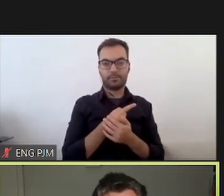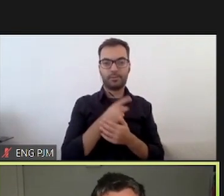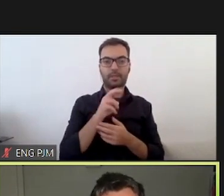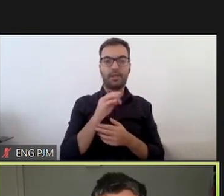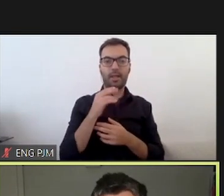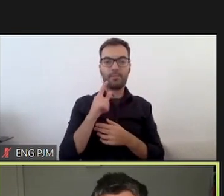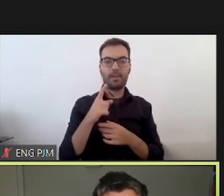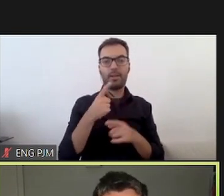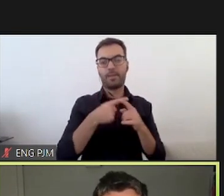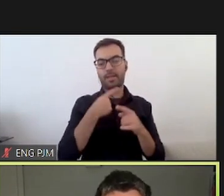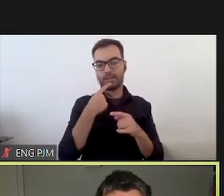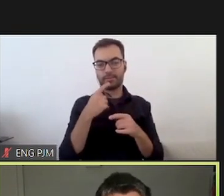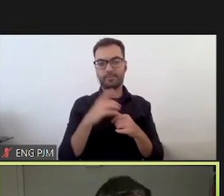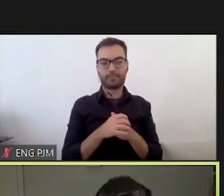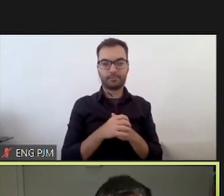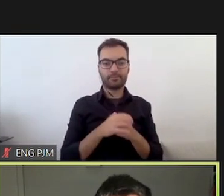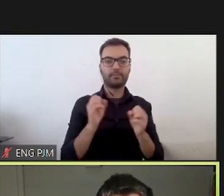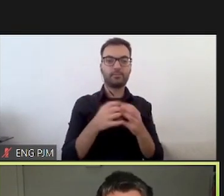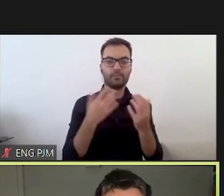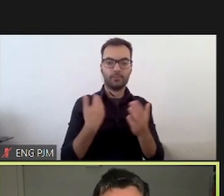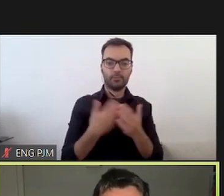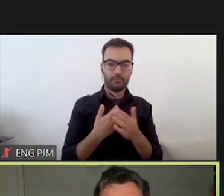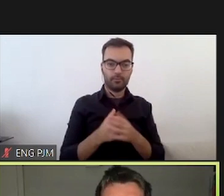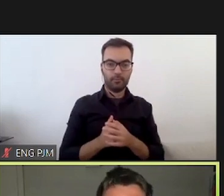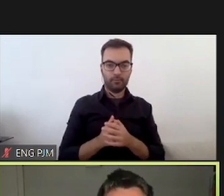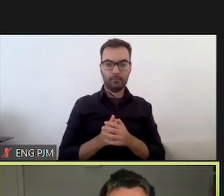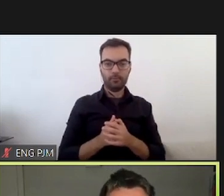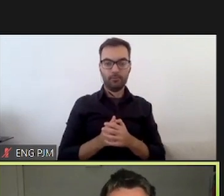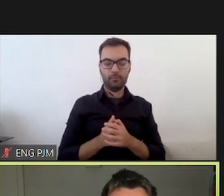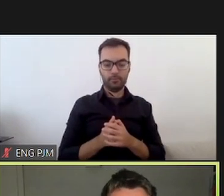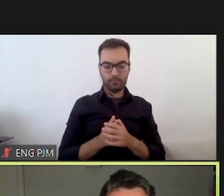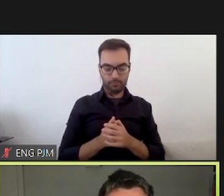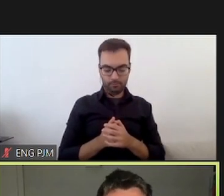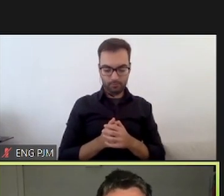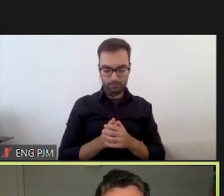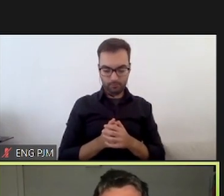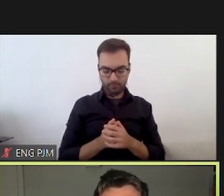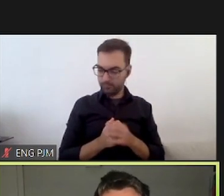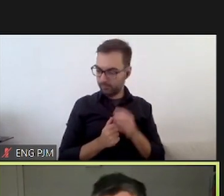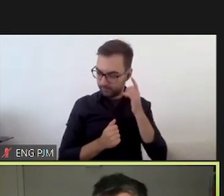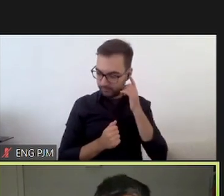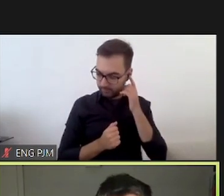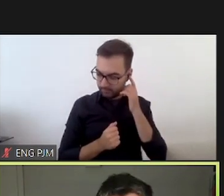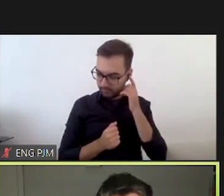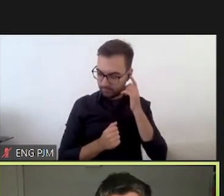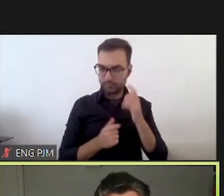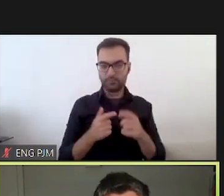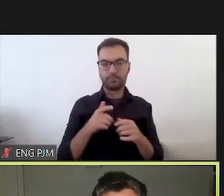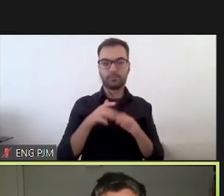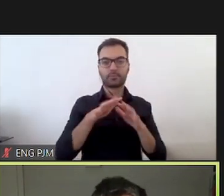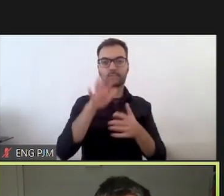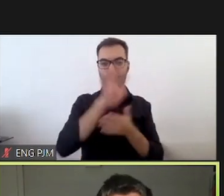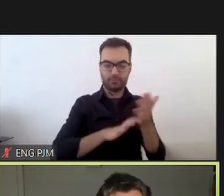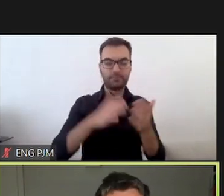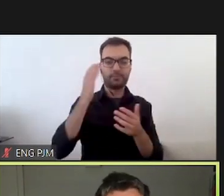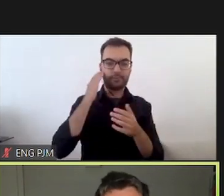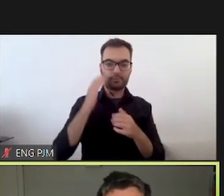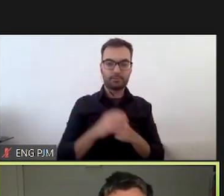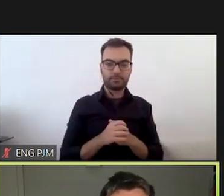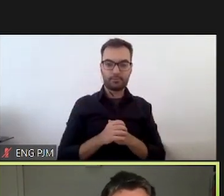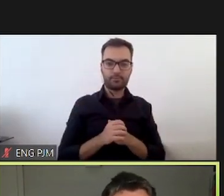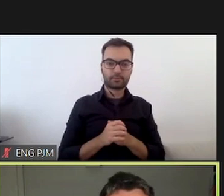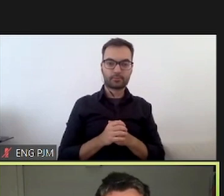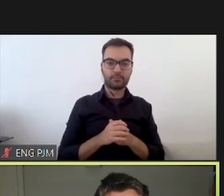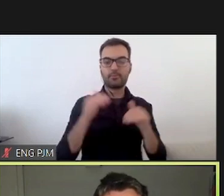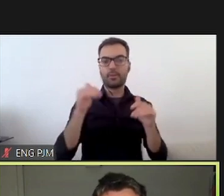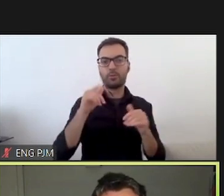element. You have a little bit explanation. Maybe it's not, it's a lot text. Maybe